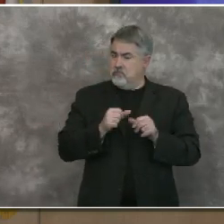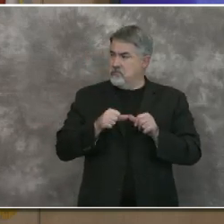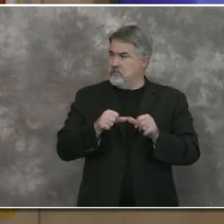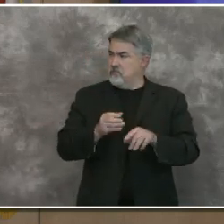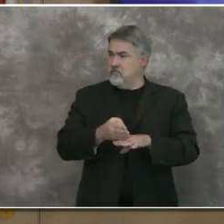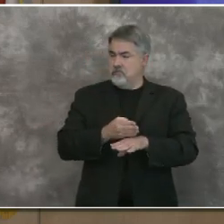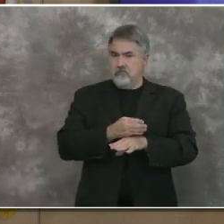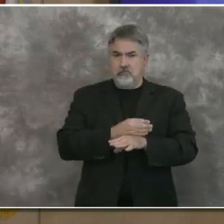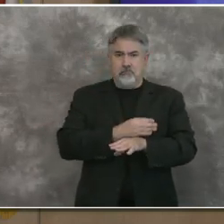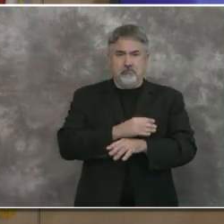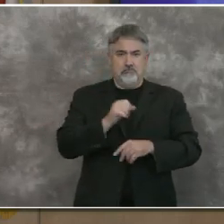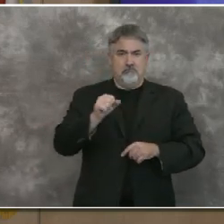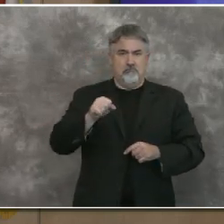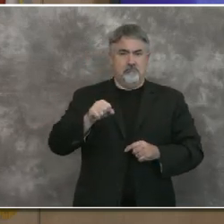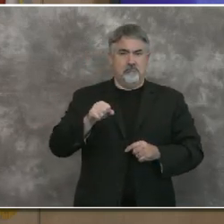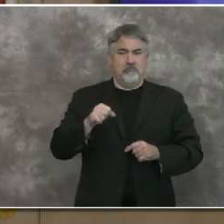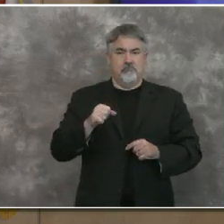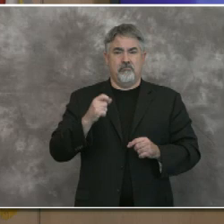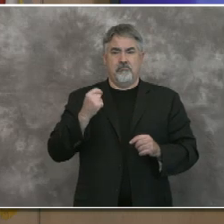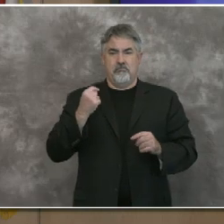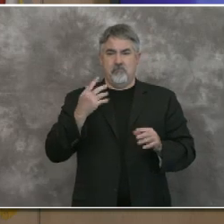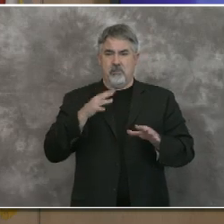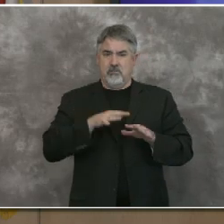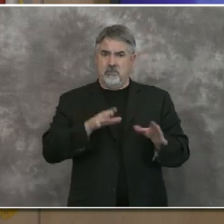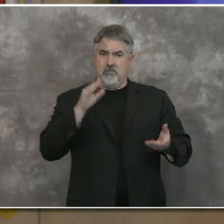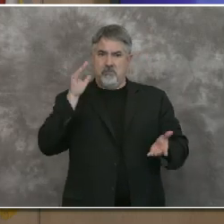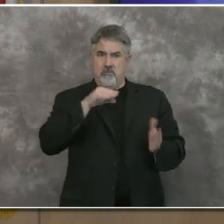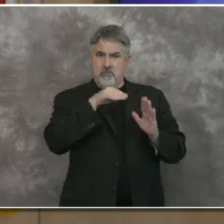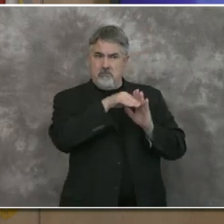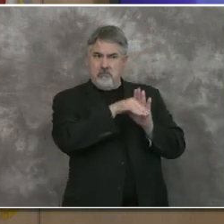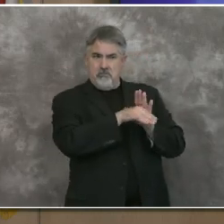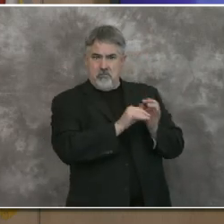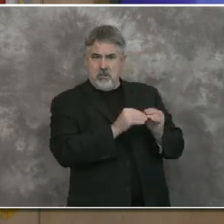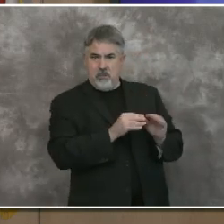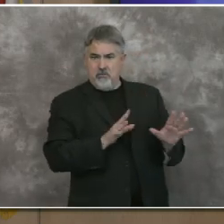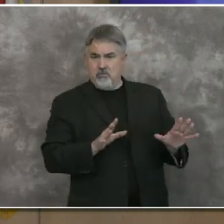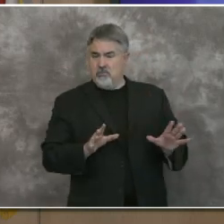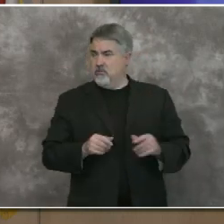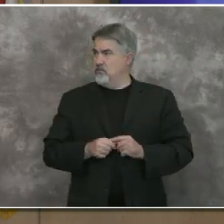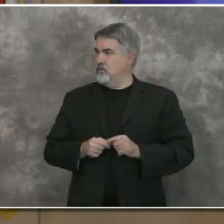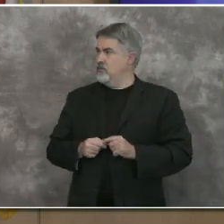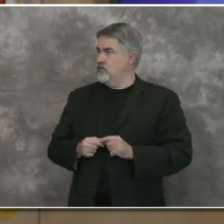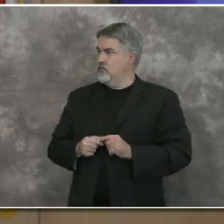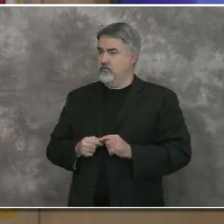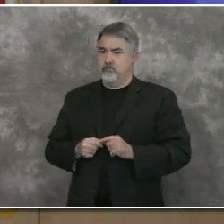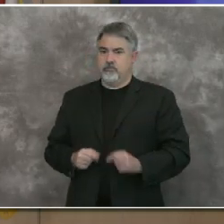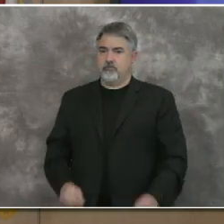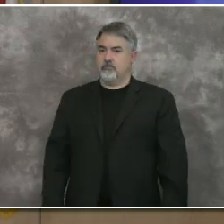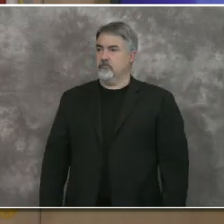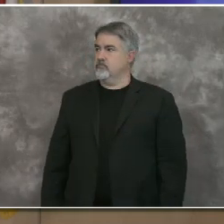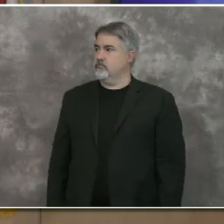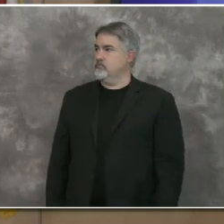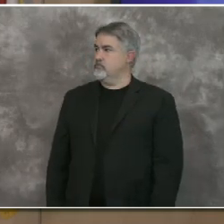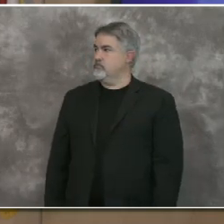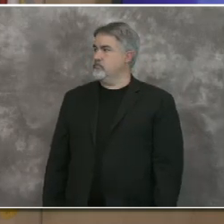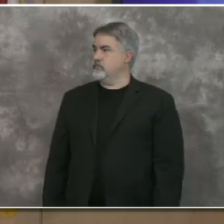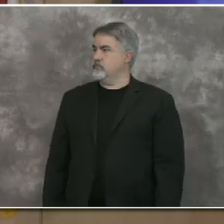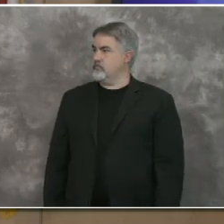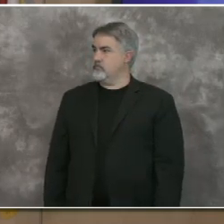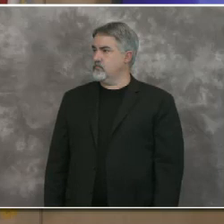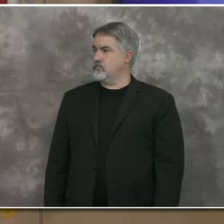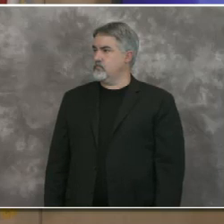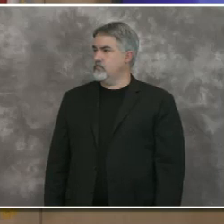California while our county seeks to be able or allowed to go on an accelerated timeline. Thank